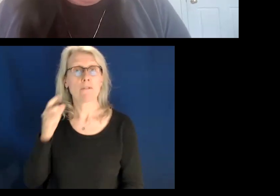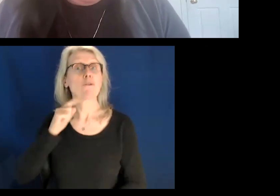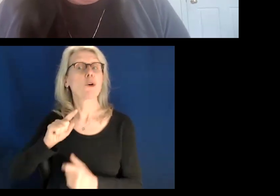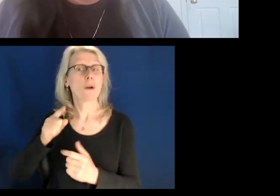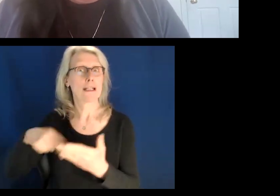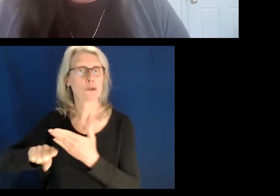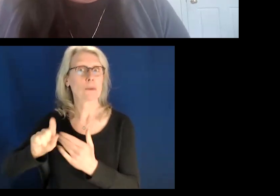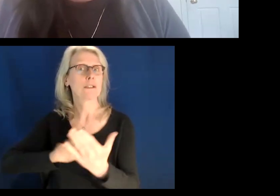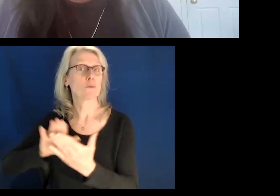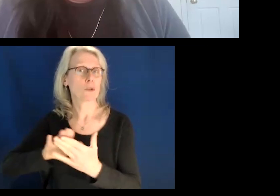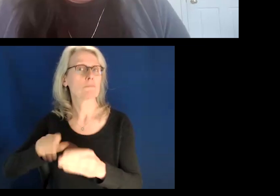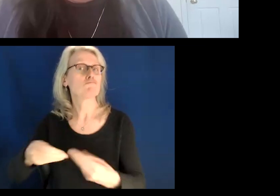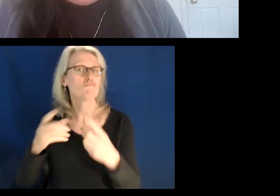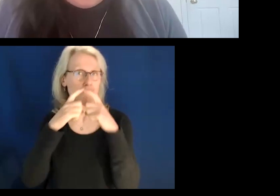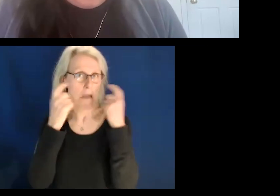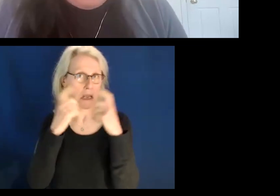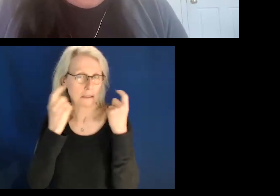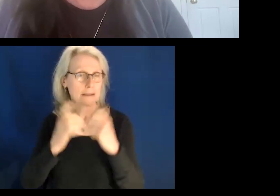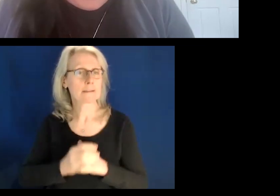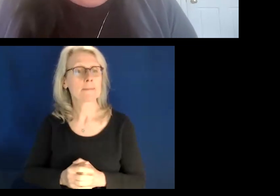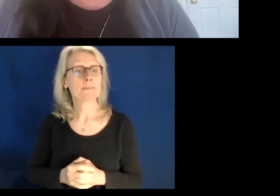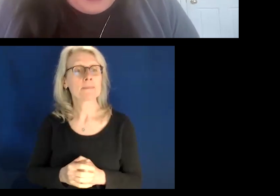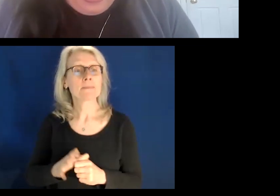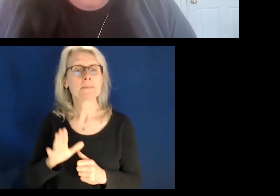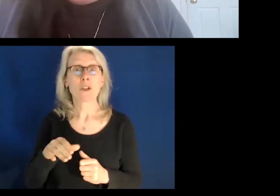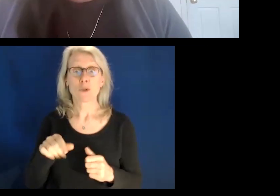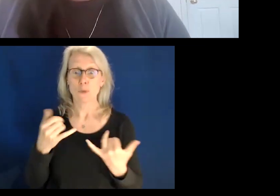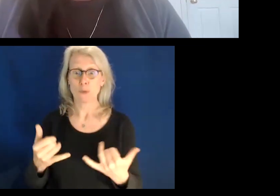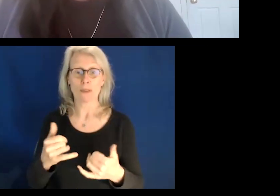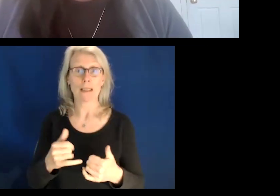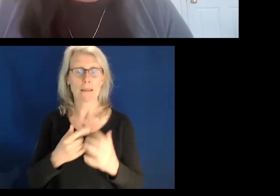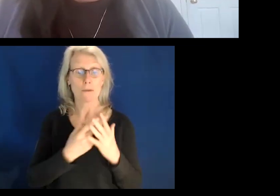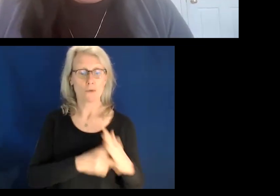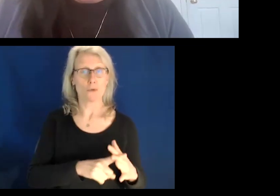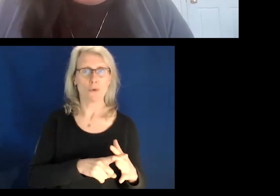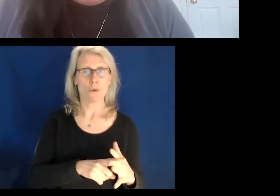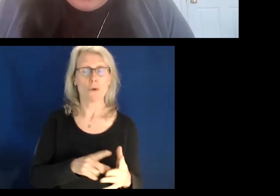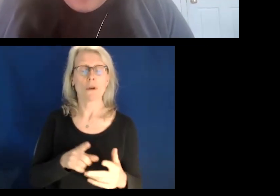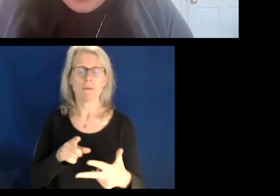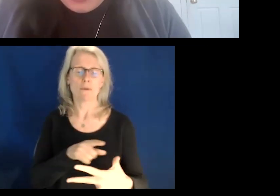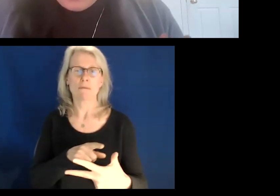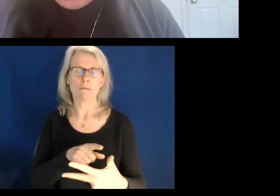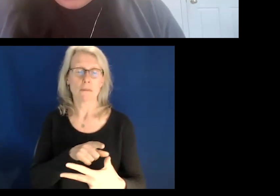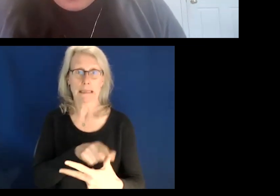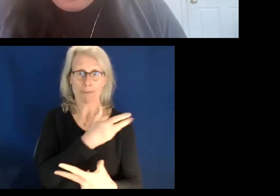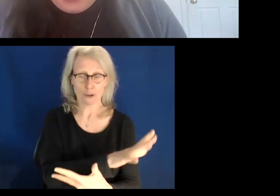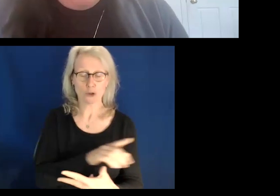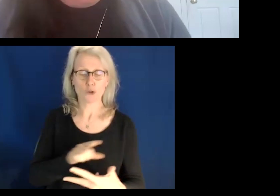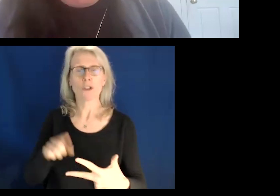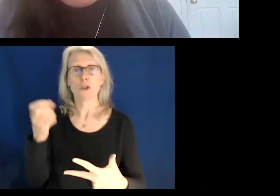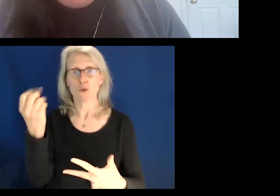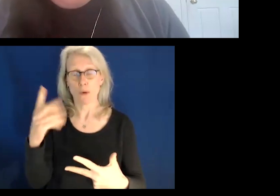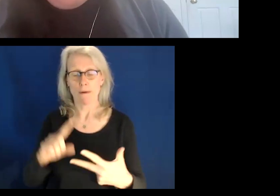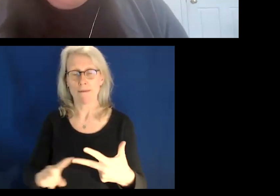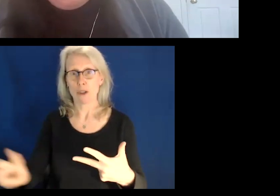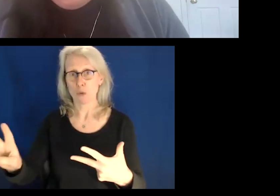in-person gathering. And just to reiterate about the rest of today, we have two panels after this, one at 12 p.m. and